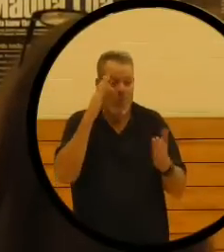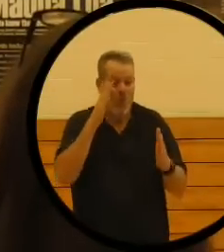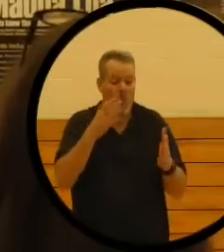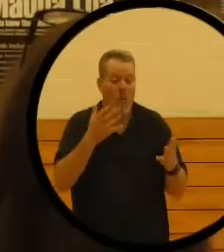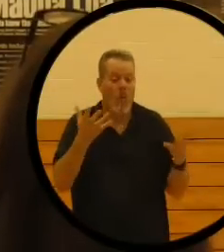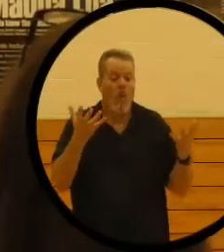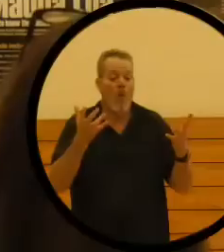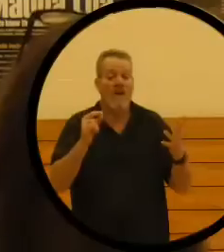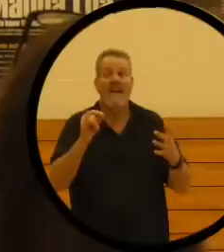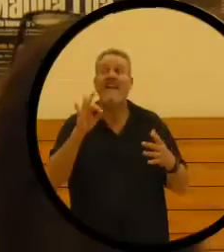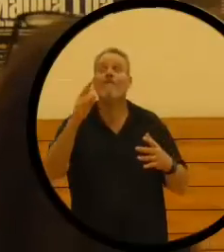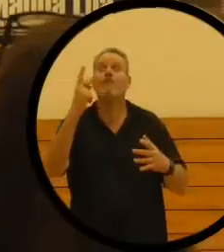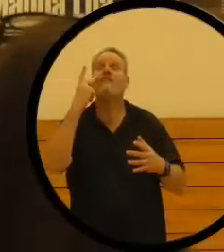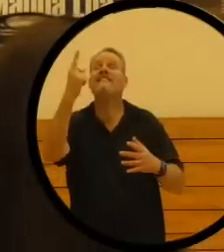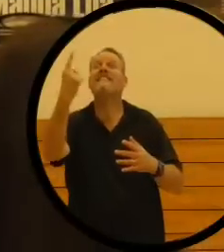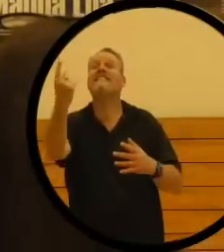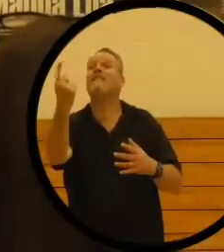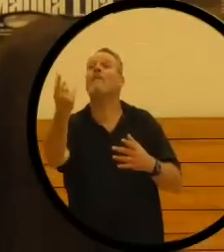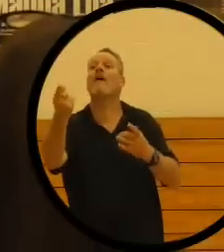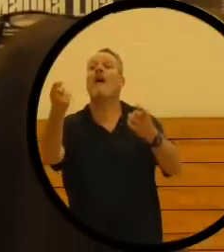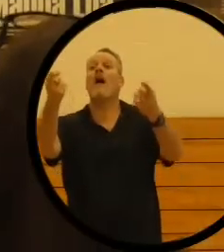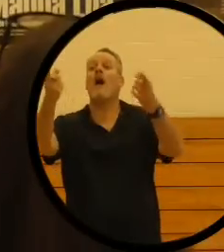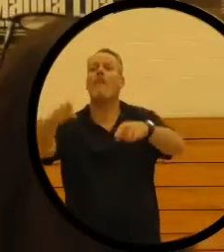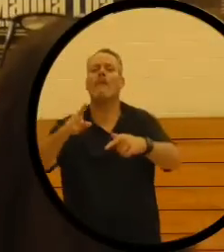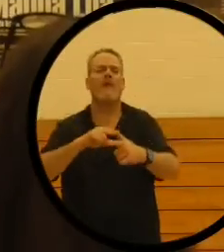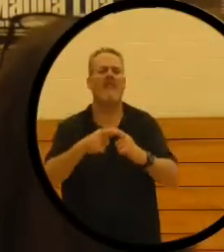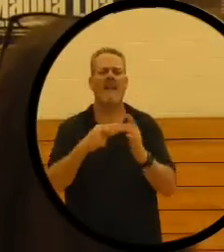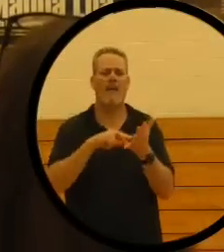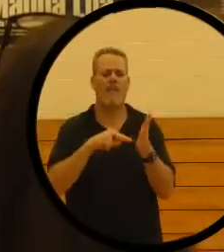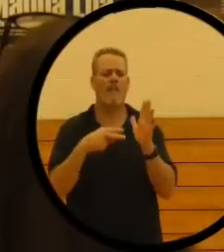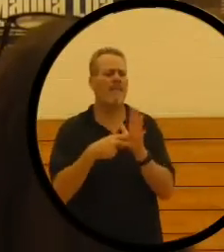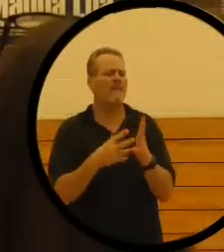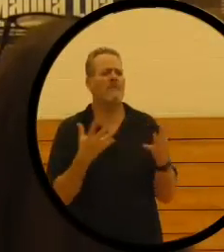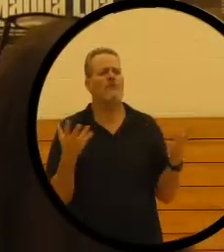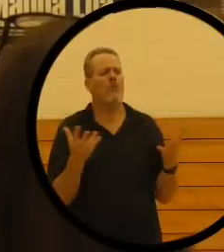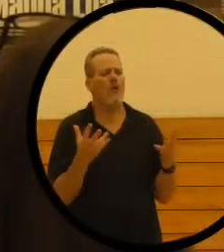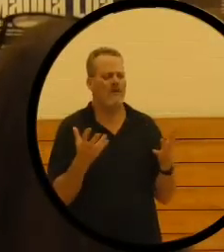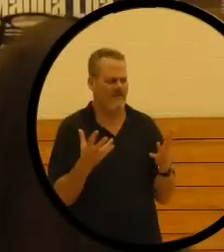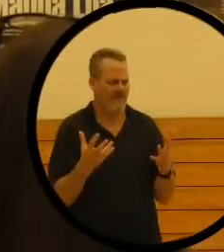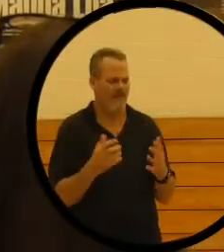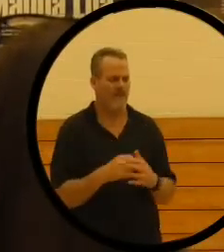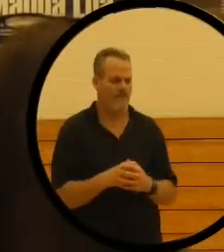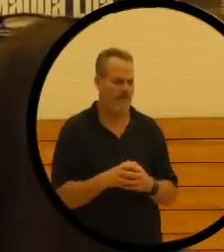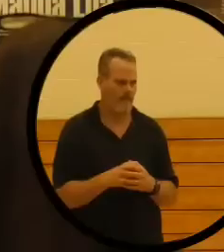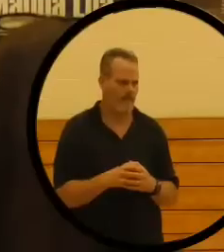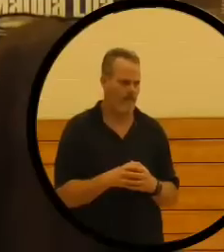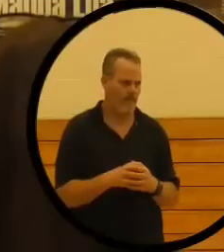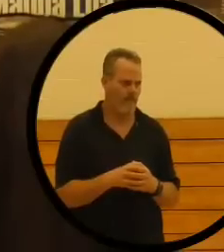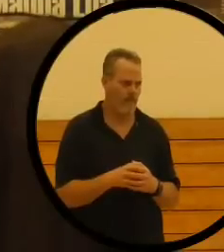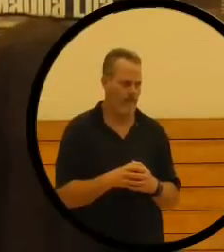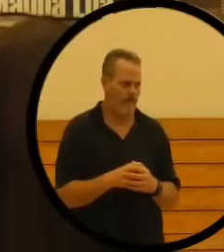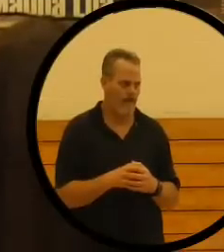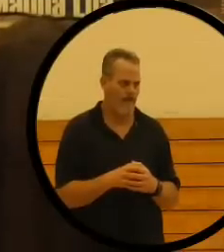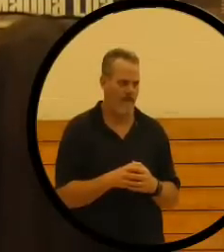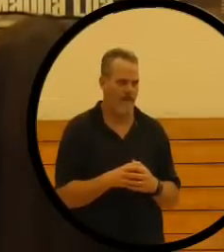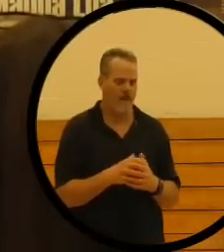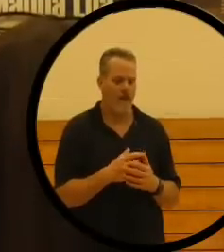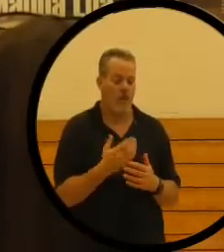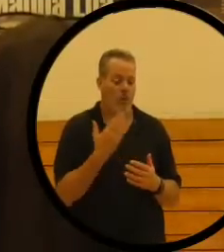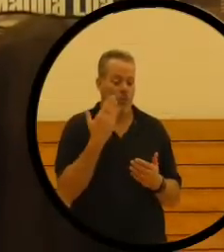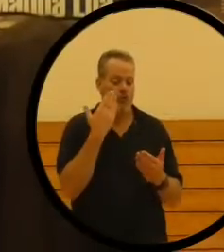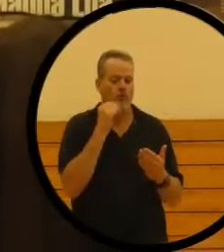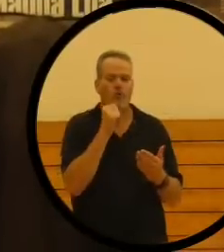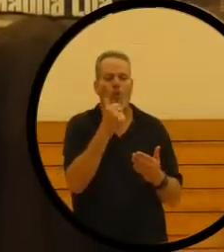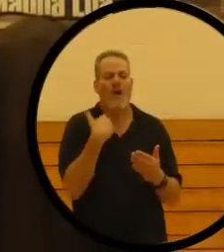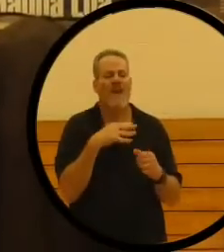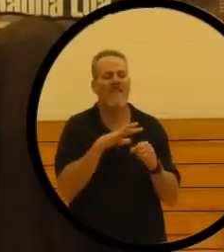what, even if we saw something down the rift zone, if that would that mean anything about that that was a likely place for an eruption to take place at this point. We just don't have